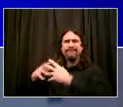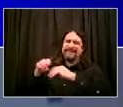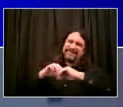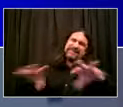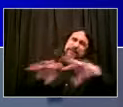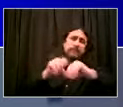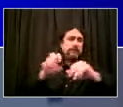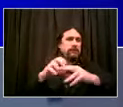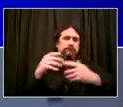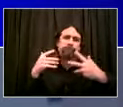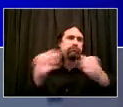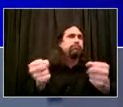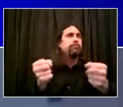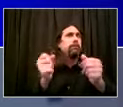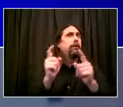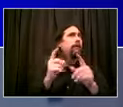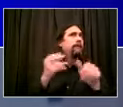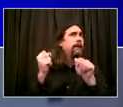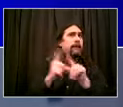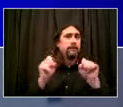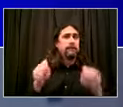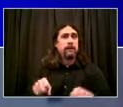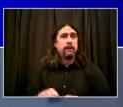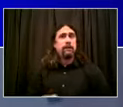effort. Specific number,